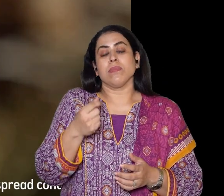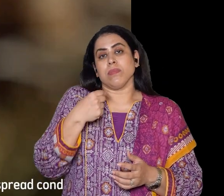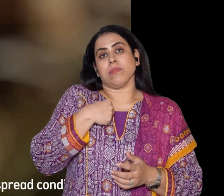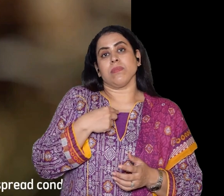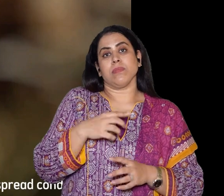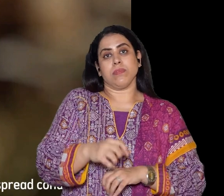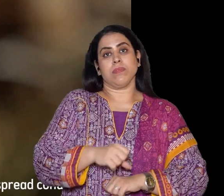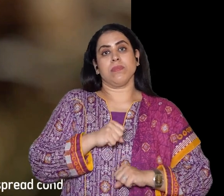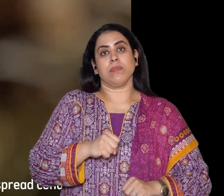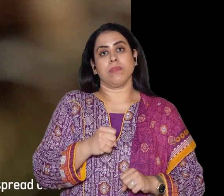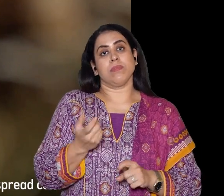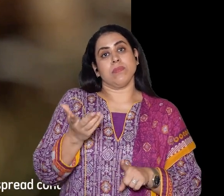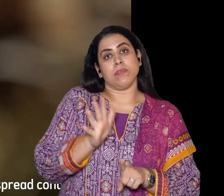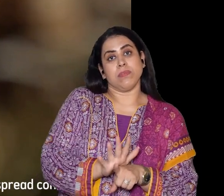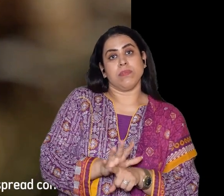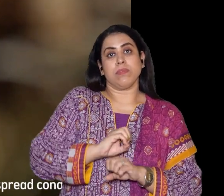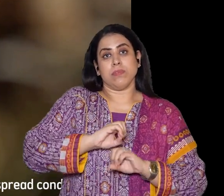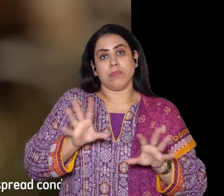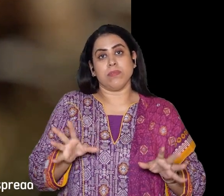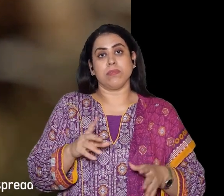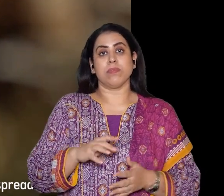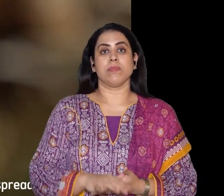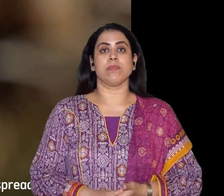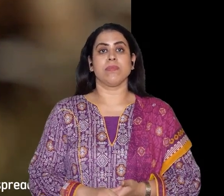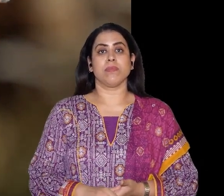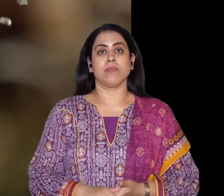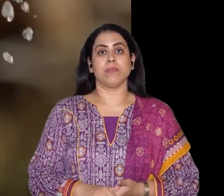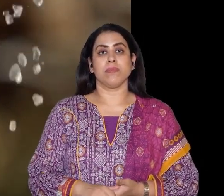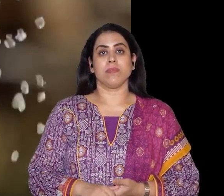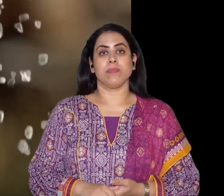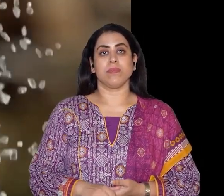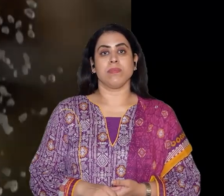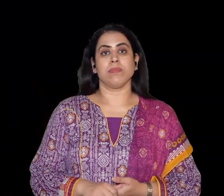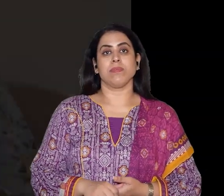our collective effort to combat this widespread condition.